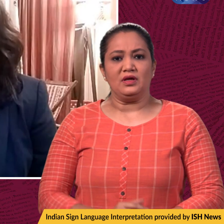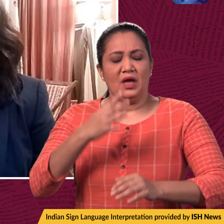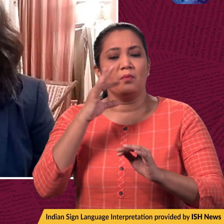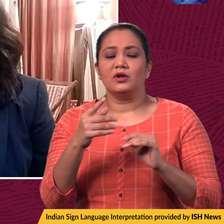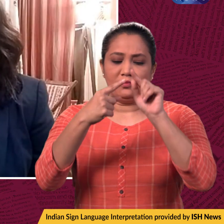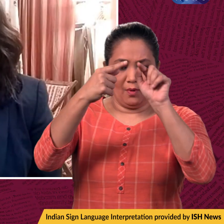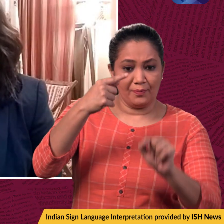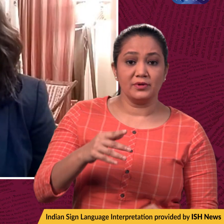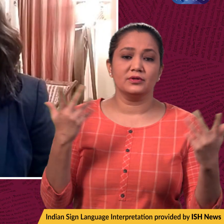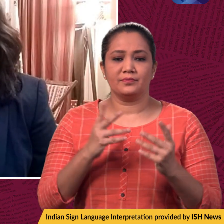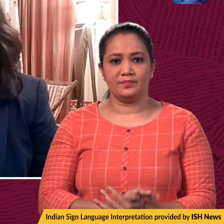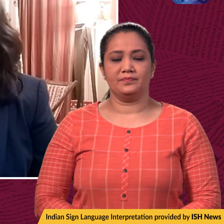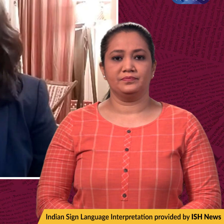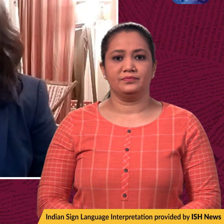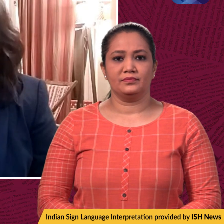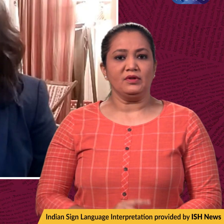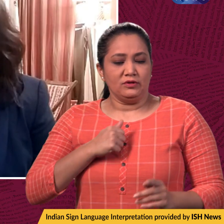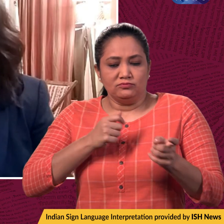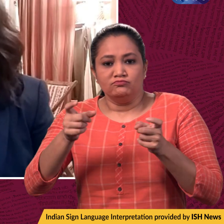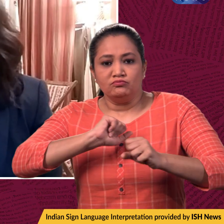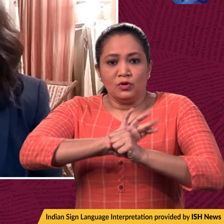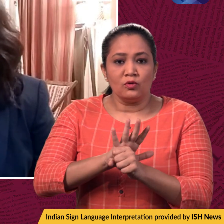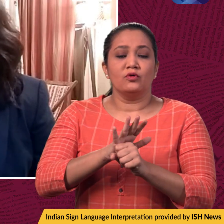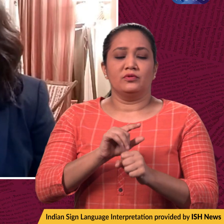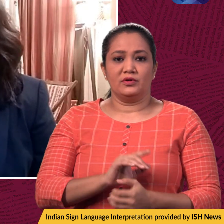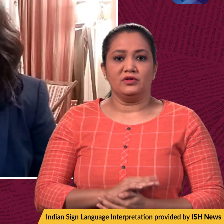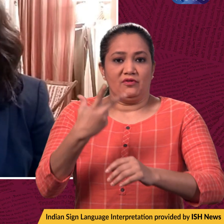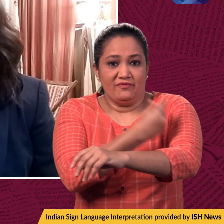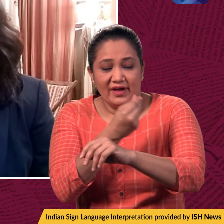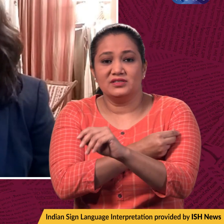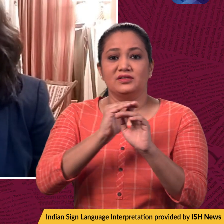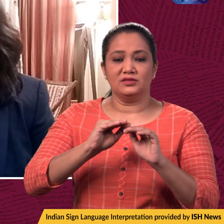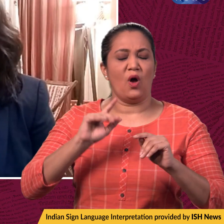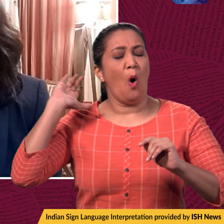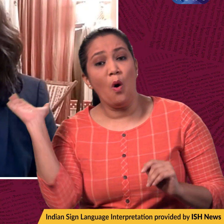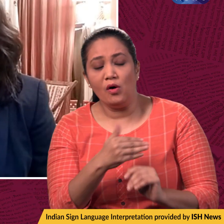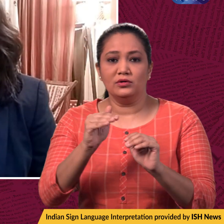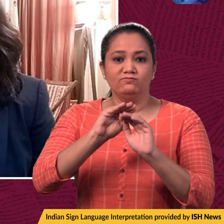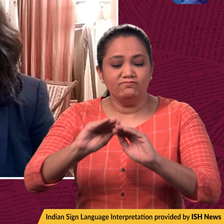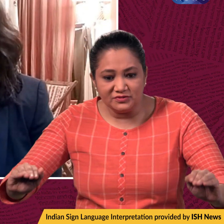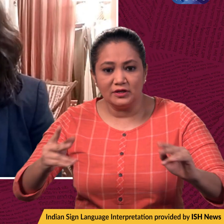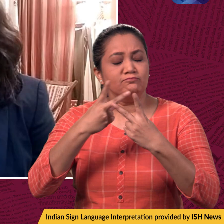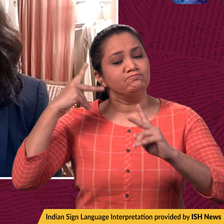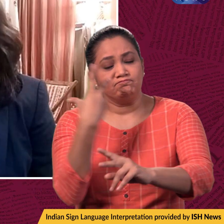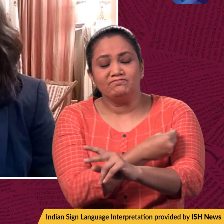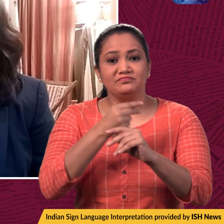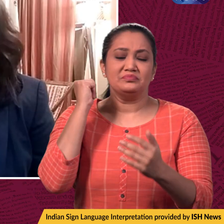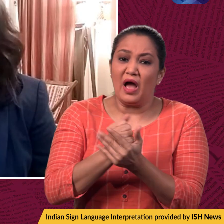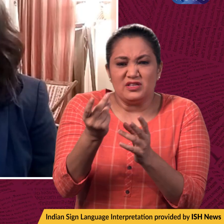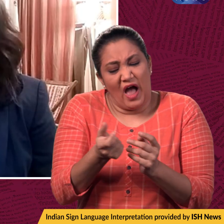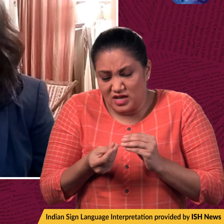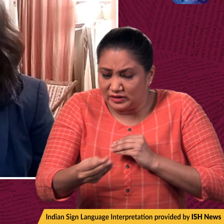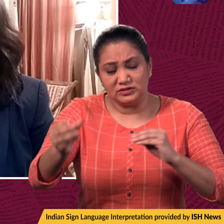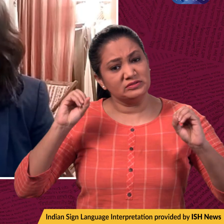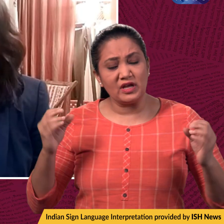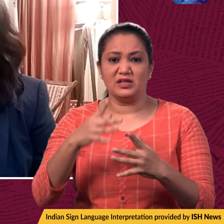main takeaways. He has said that administering vaccine to every eligible child at the